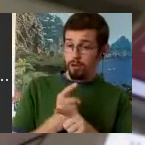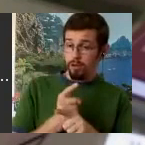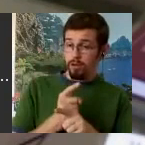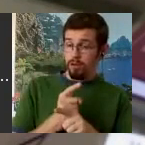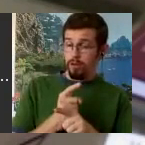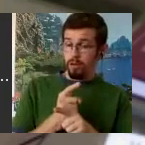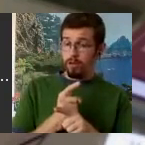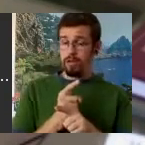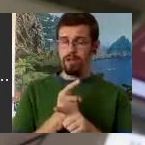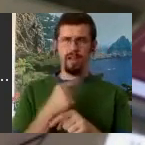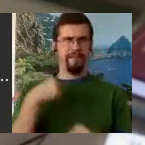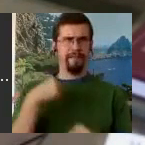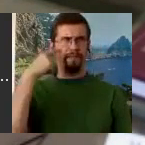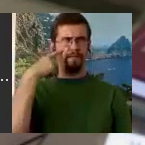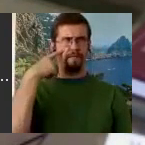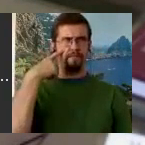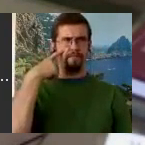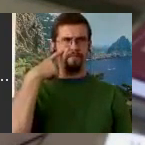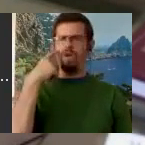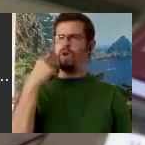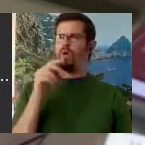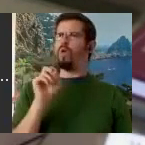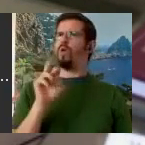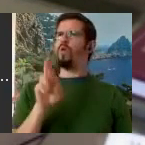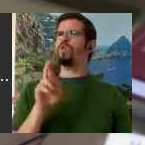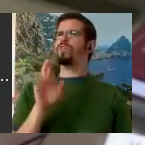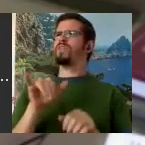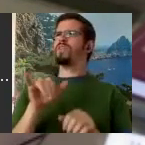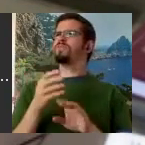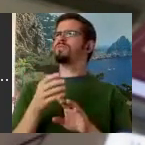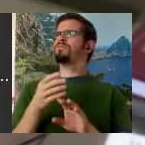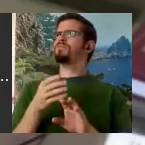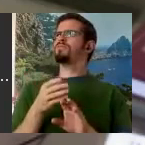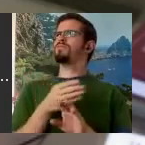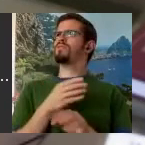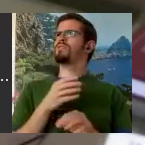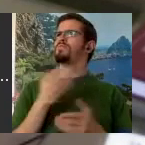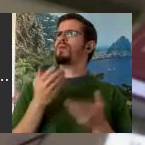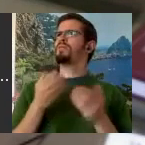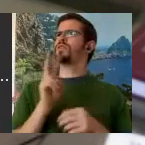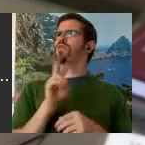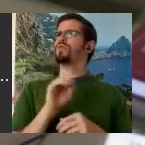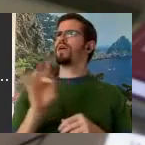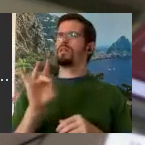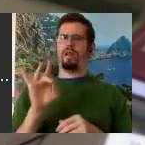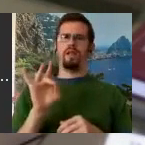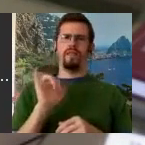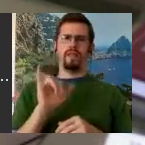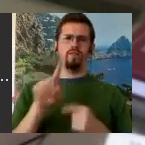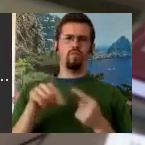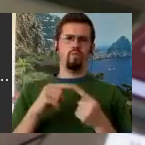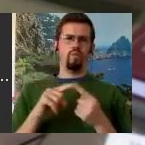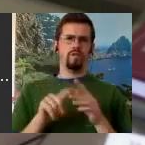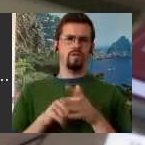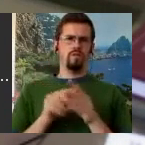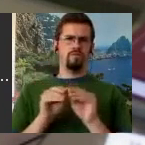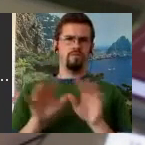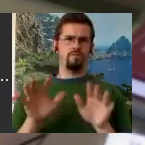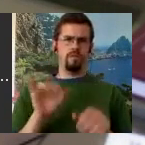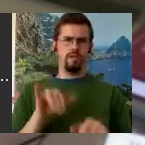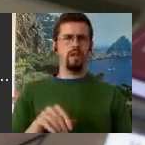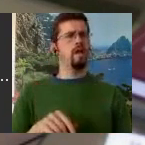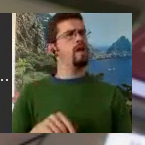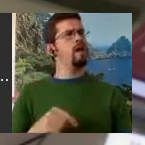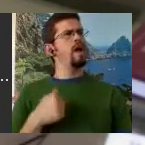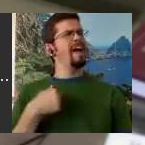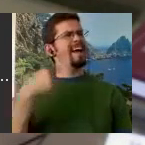I believe. Or did I do it in the 2010? No, I think I did it in the 2008 symbol set. I think it was one of the